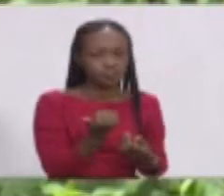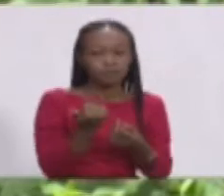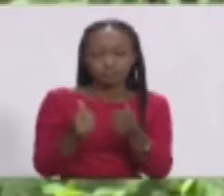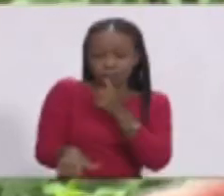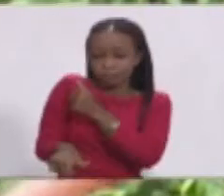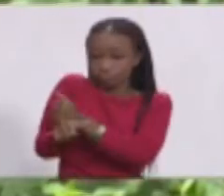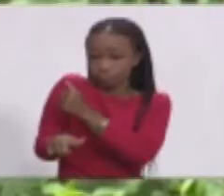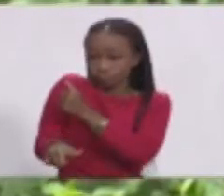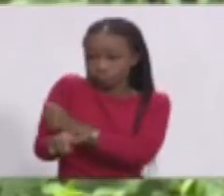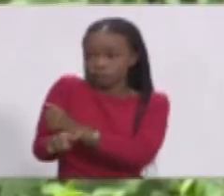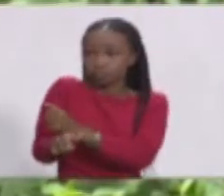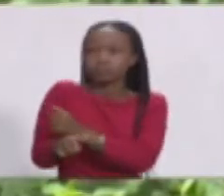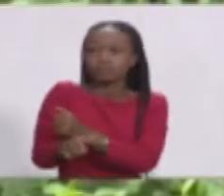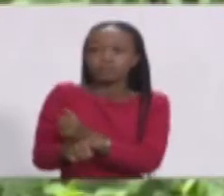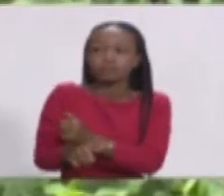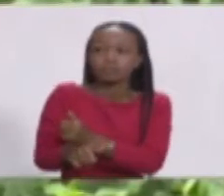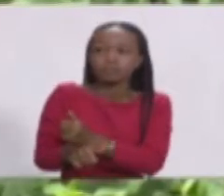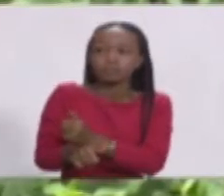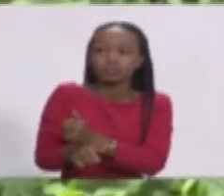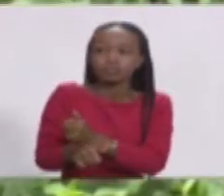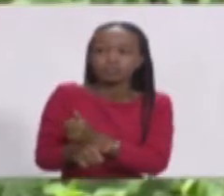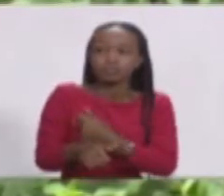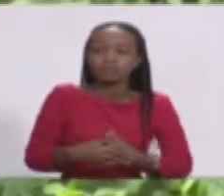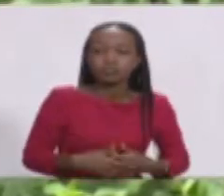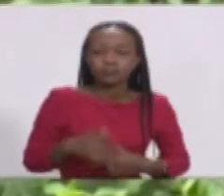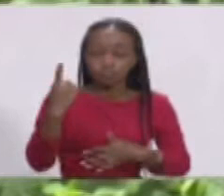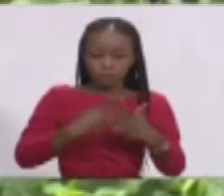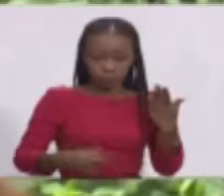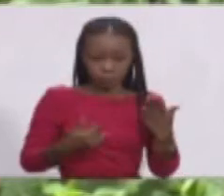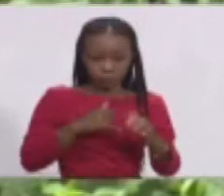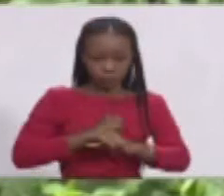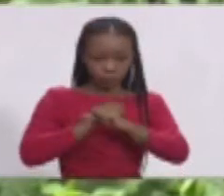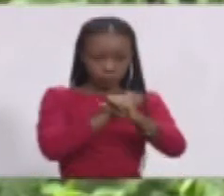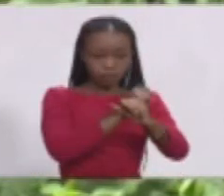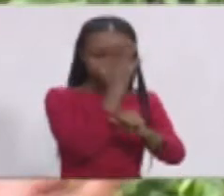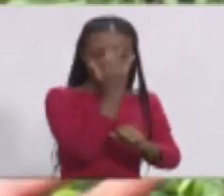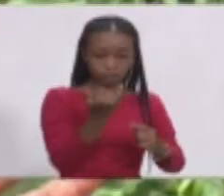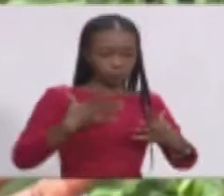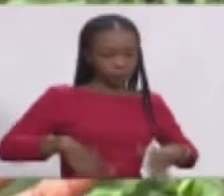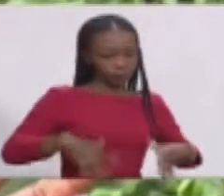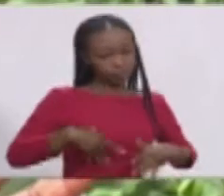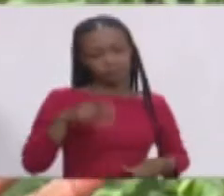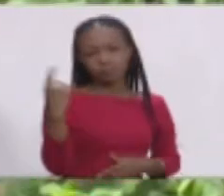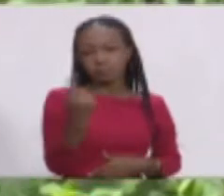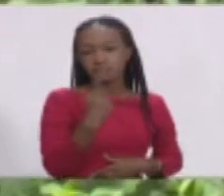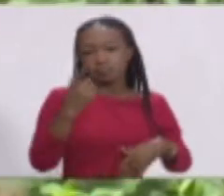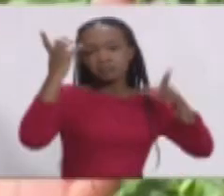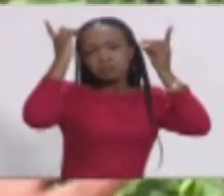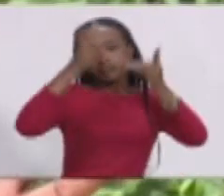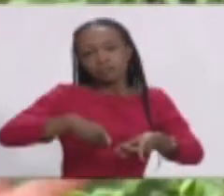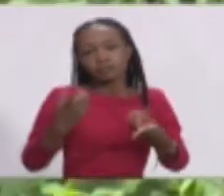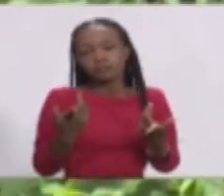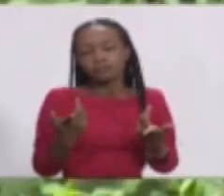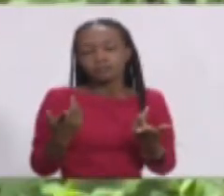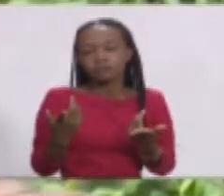risking losing already what we have protected, because then people can actually now just decide